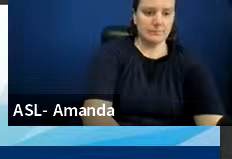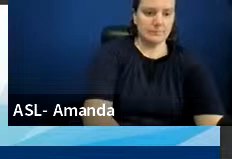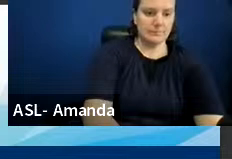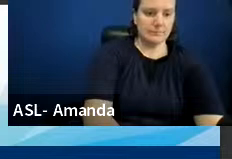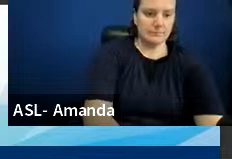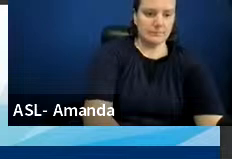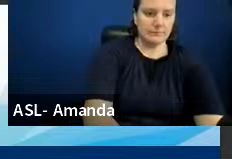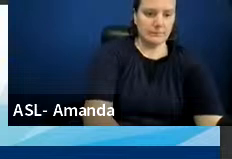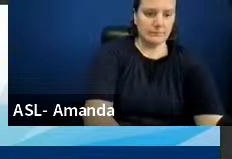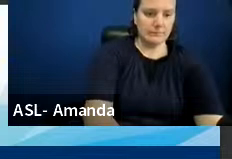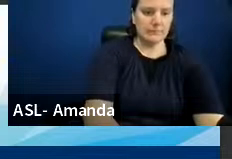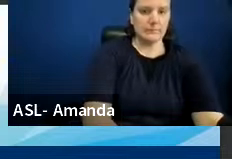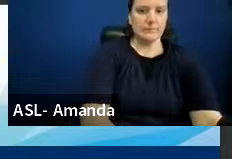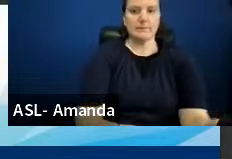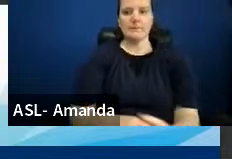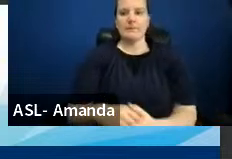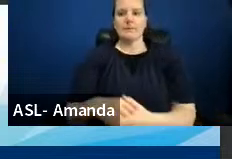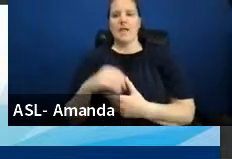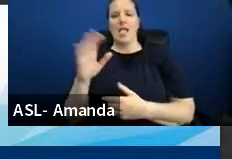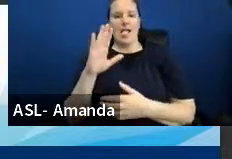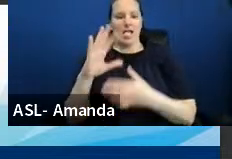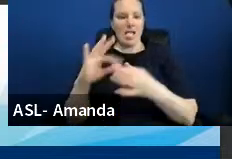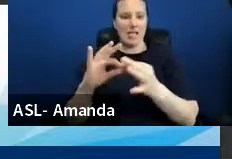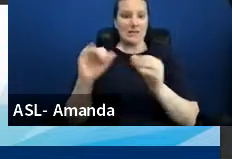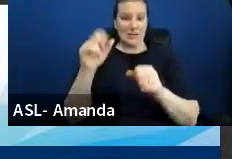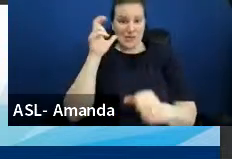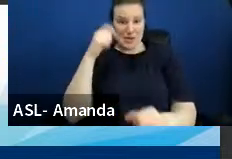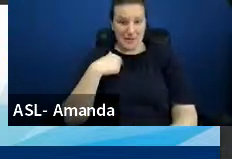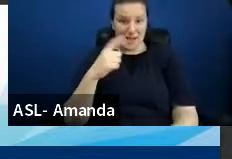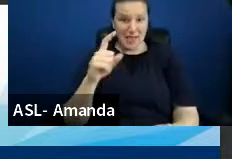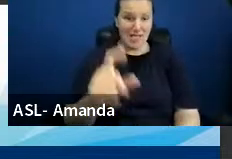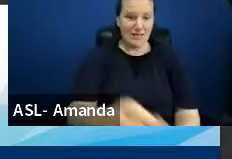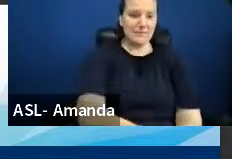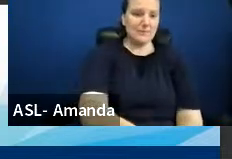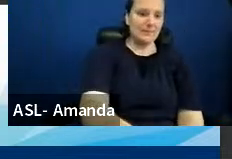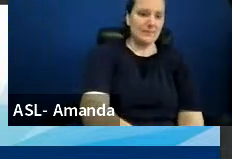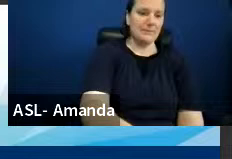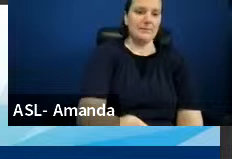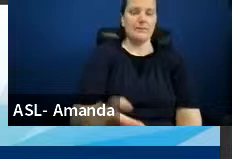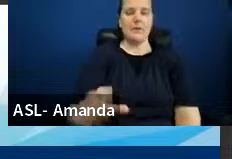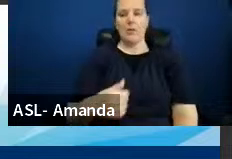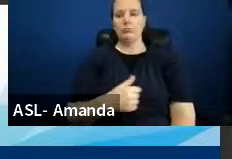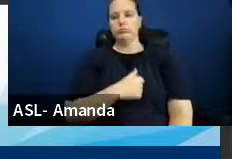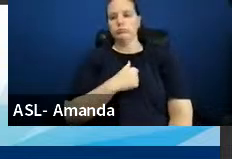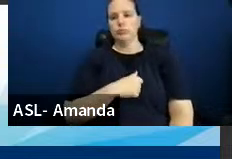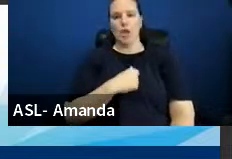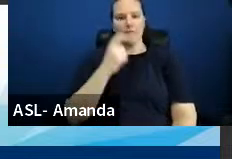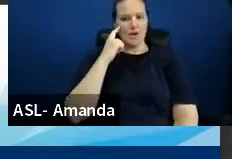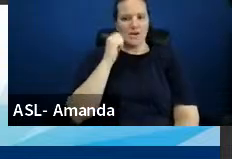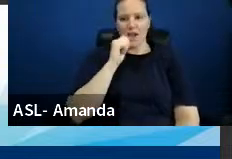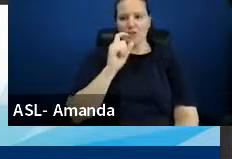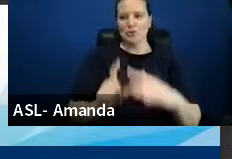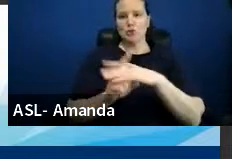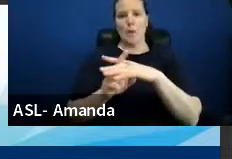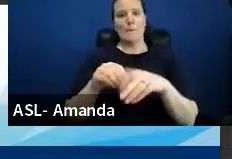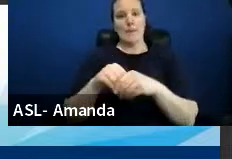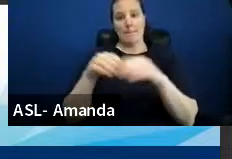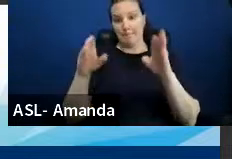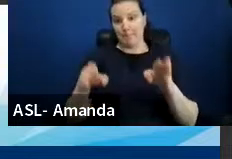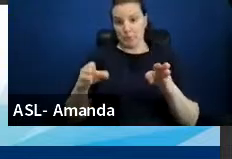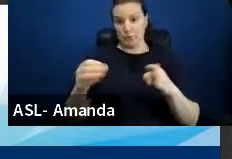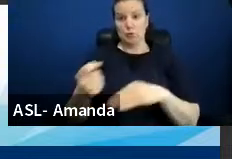And hi, folks. Can you hear me? Yes, Yeah. we Yes. can. Well, great. I apologize for not being there in person today. I have